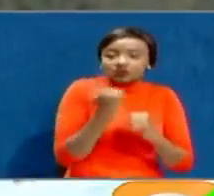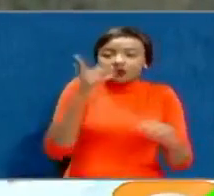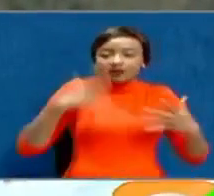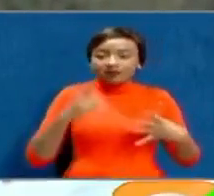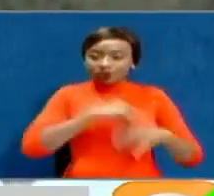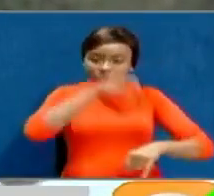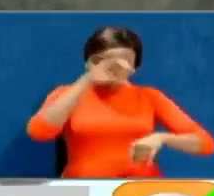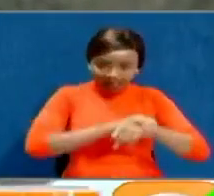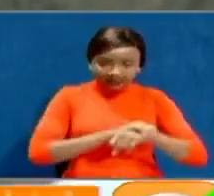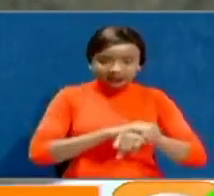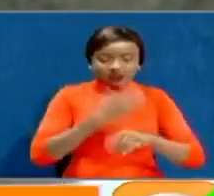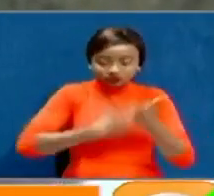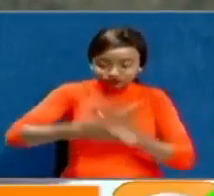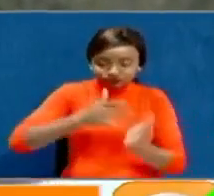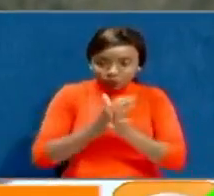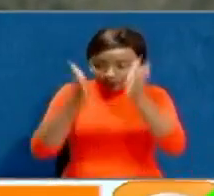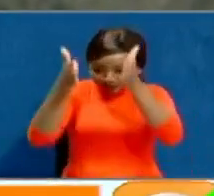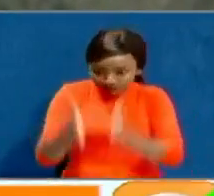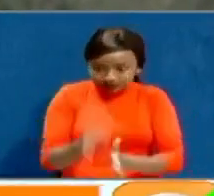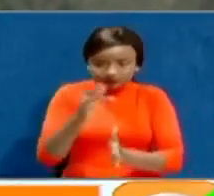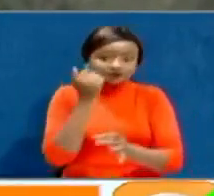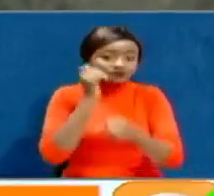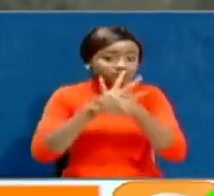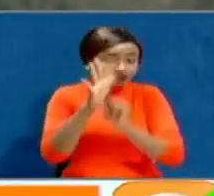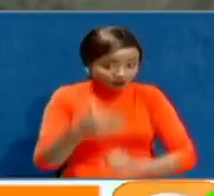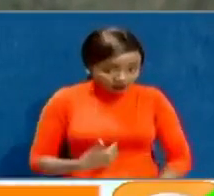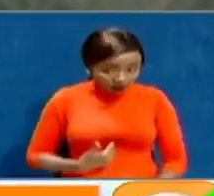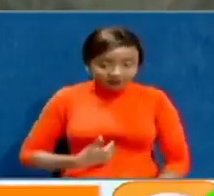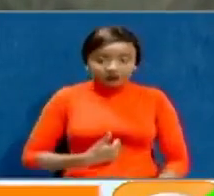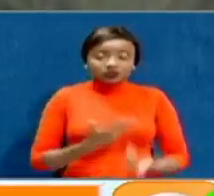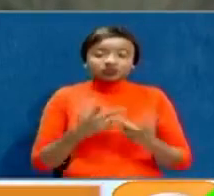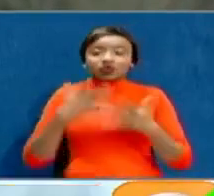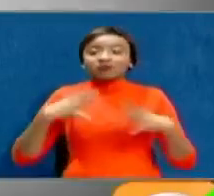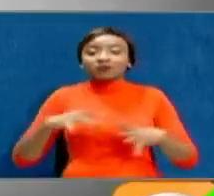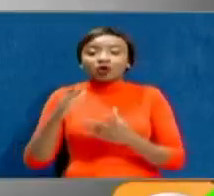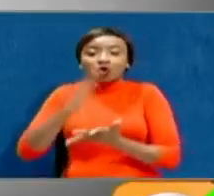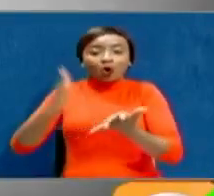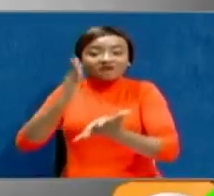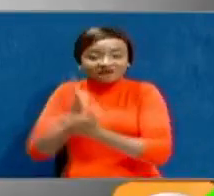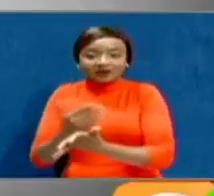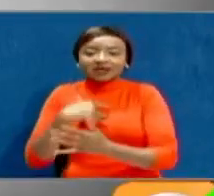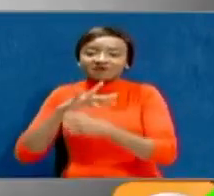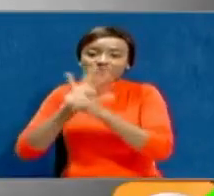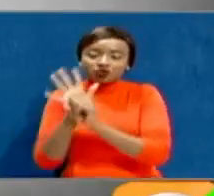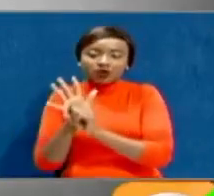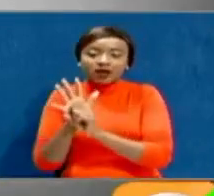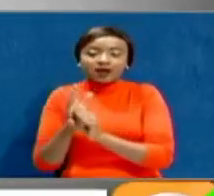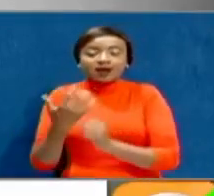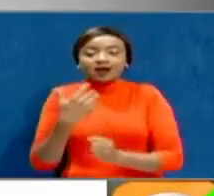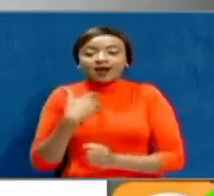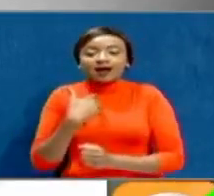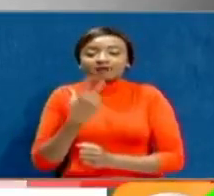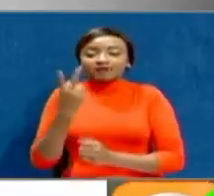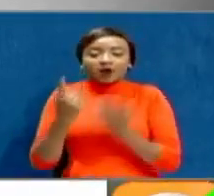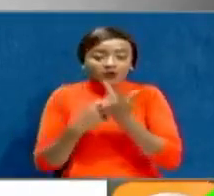that we have from the Minister of Health, especially those who are tested here, they're not more than 20. Among those infected include his mother,